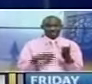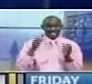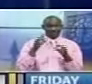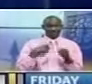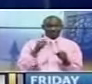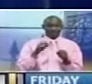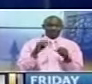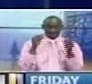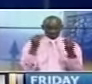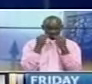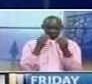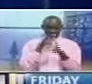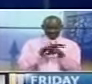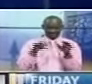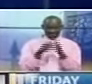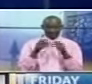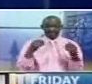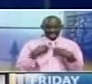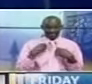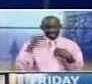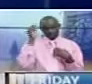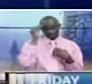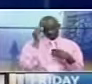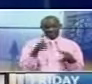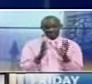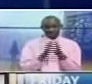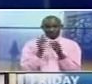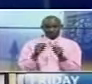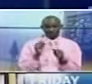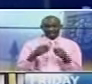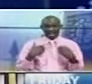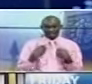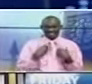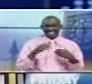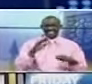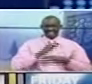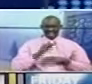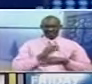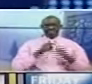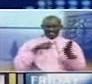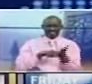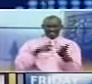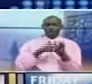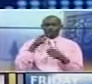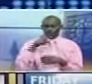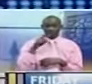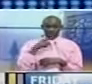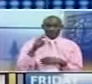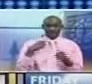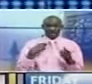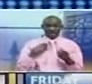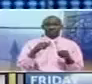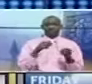we could be taught all these things, Yes. maybe you have an education system which lays, enough emphasis on pronunciation, just like